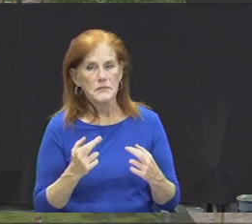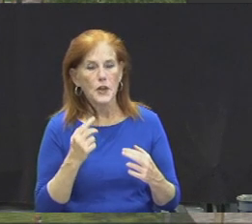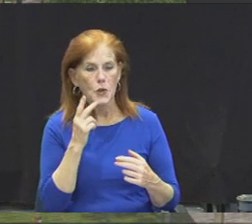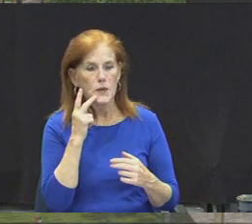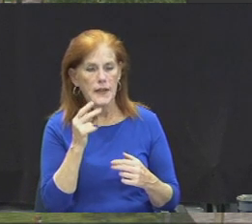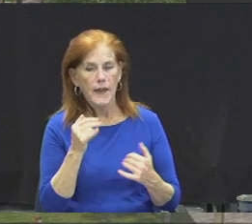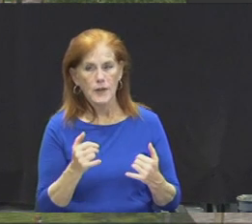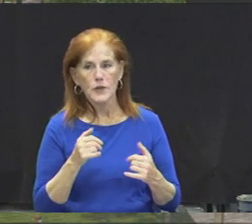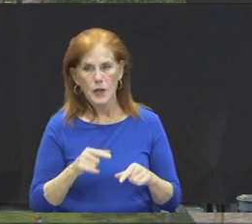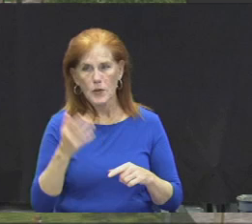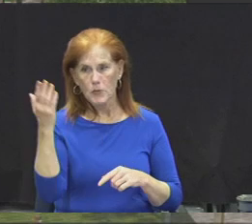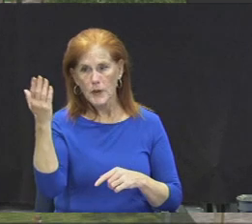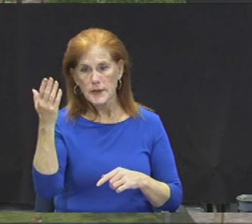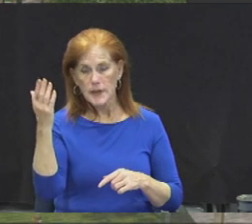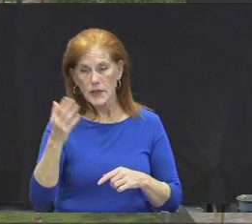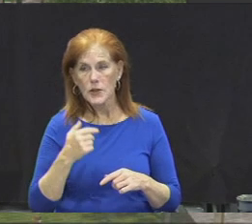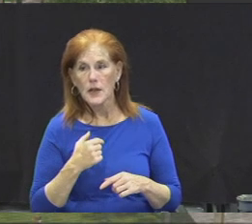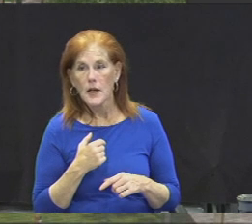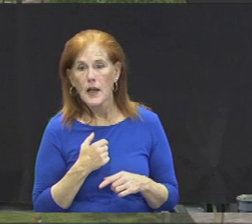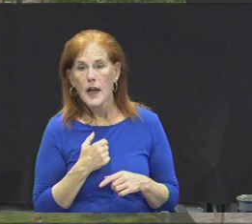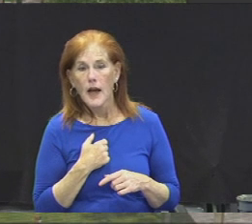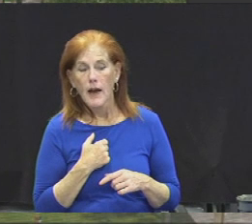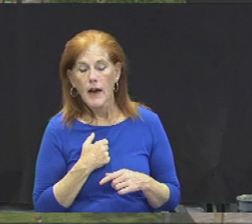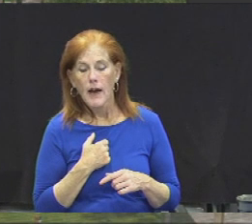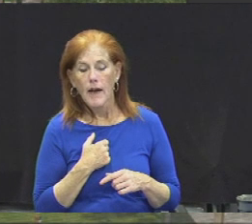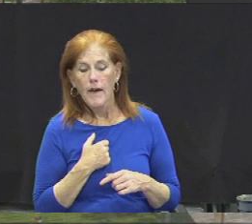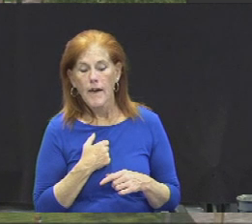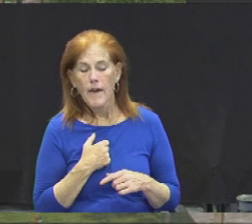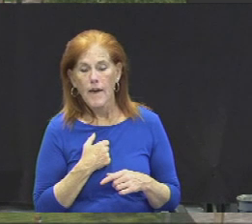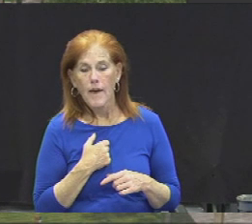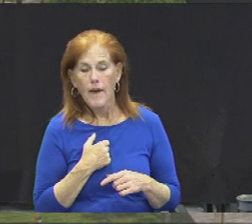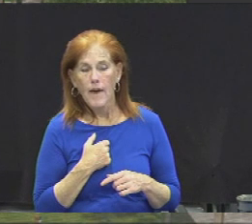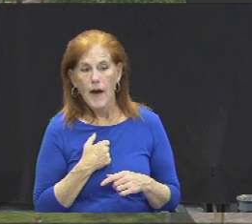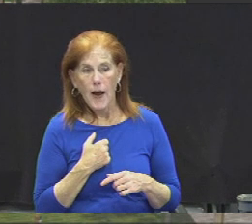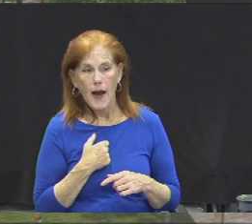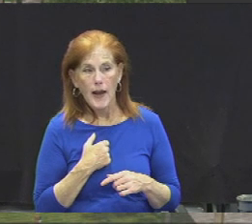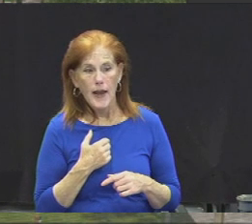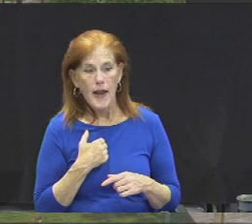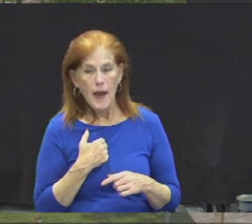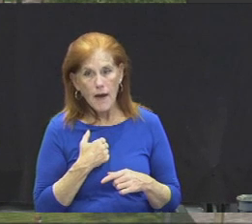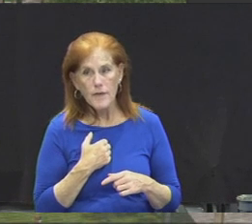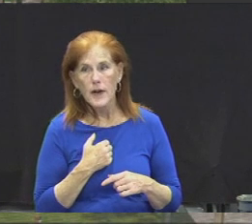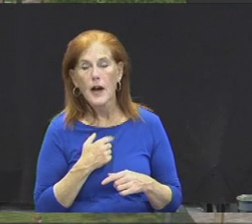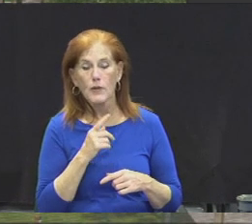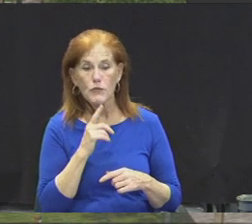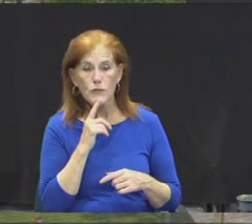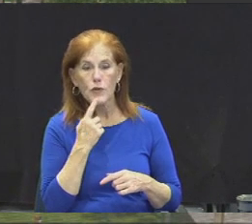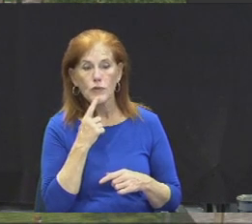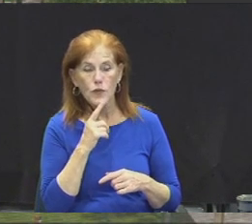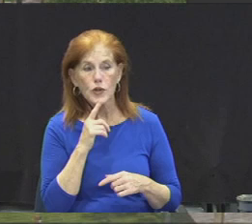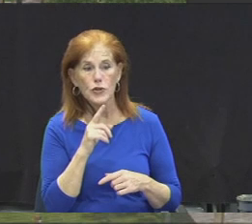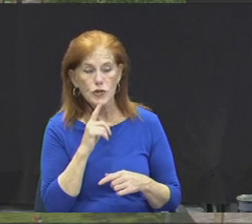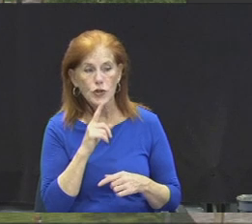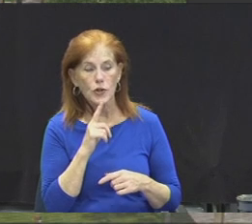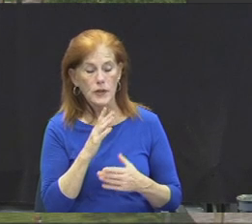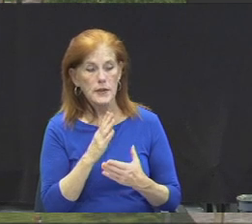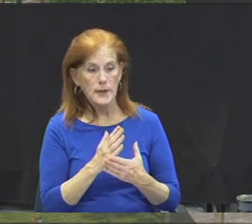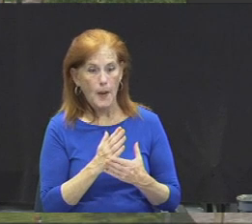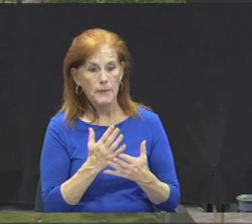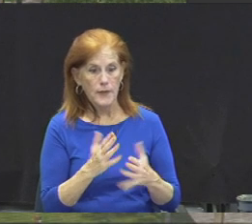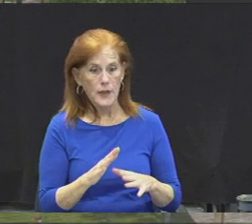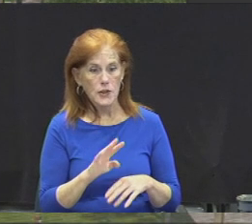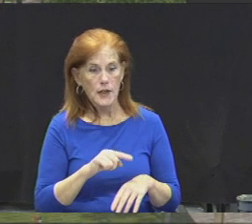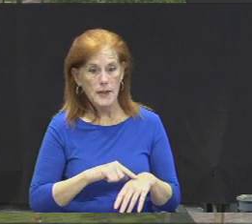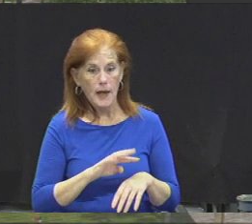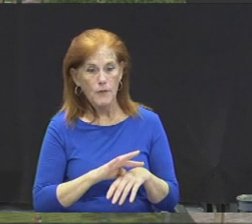today. And then I have a hard stop at what will be 4:15 Central. I think that's been communicated, but what I'm going to try to